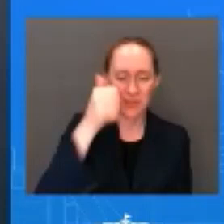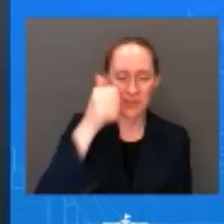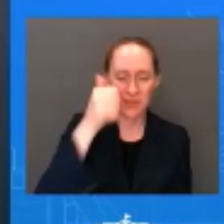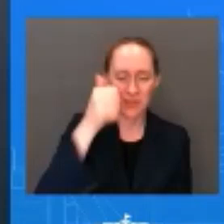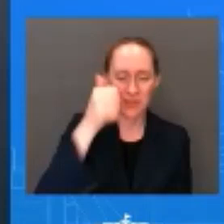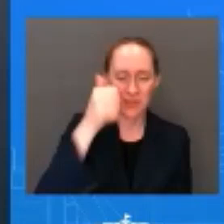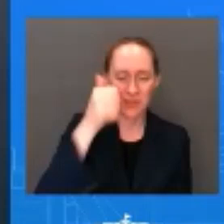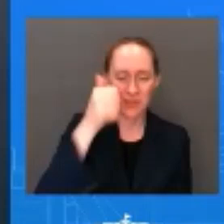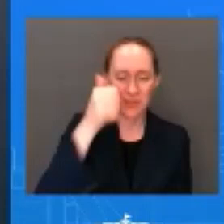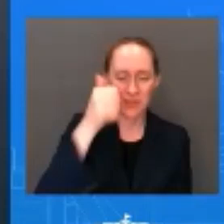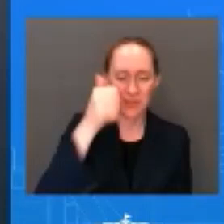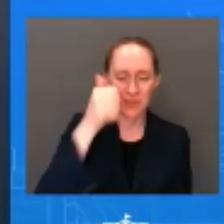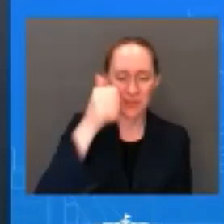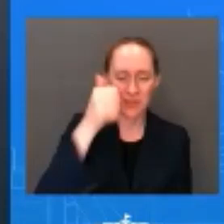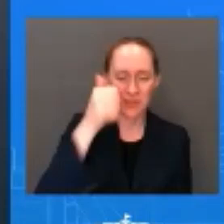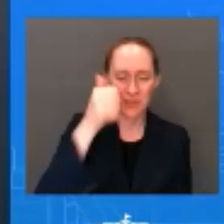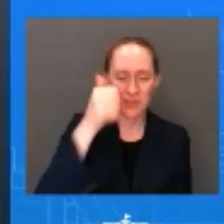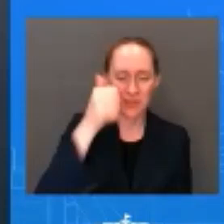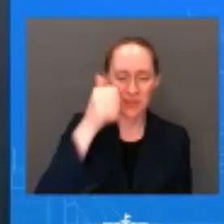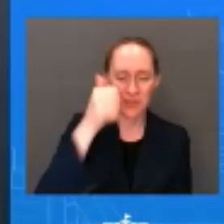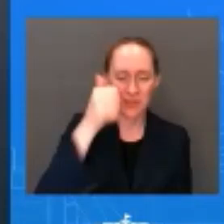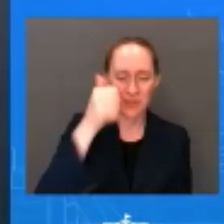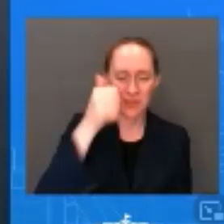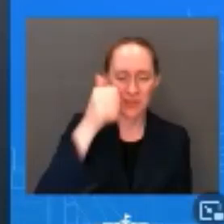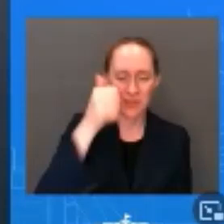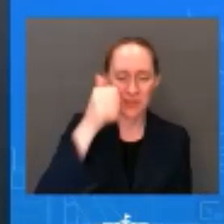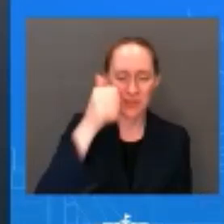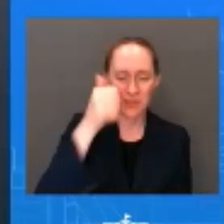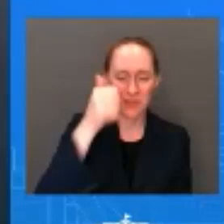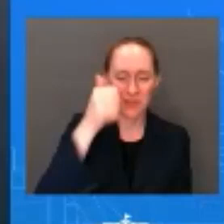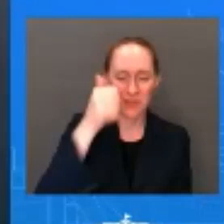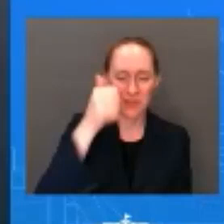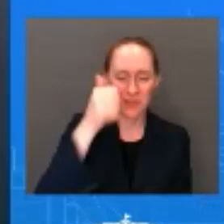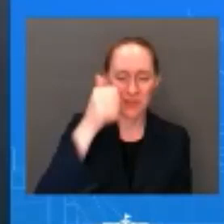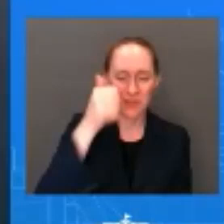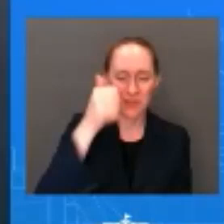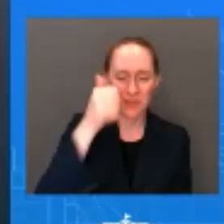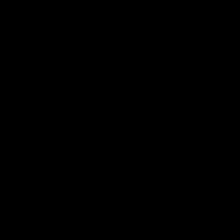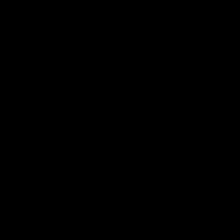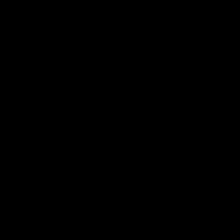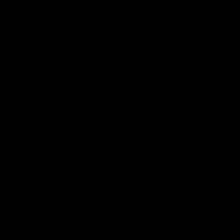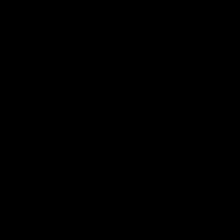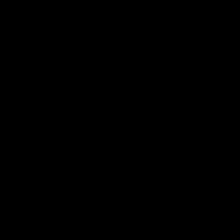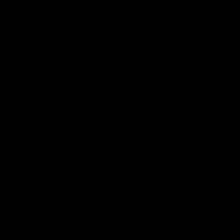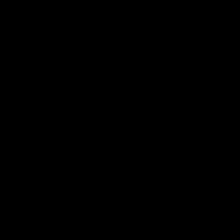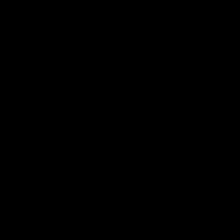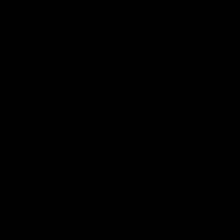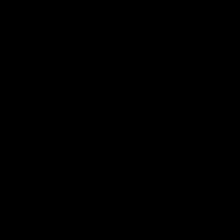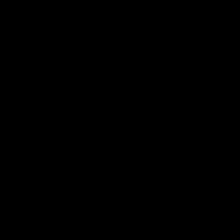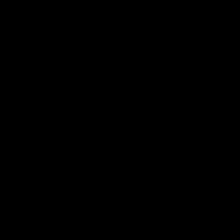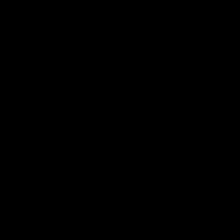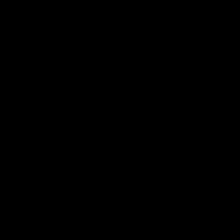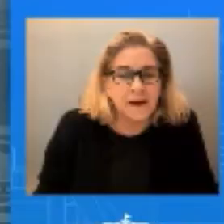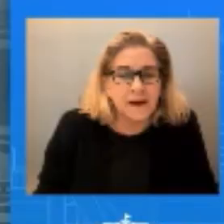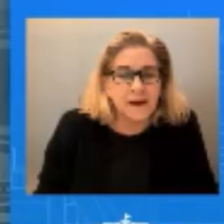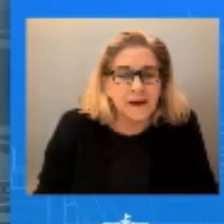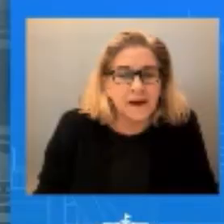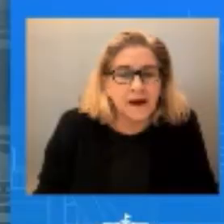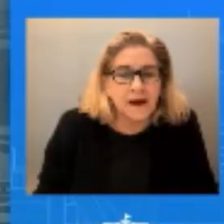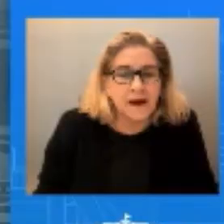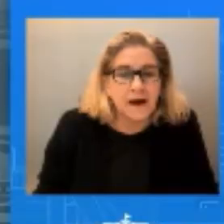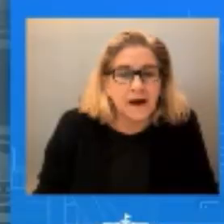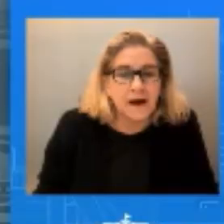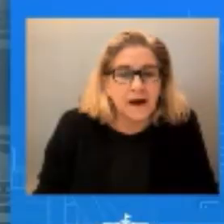else in between has not been my friend. That rhymed a little bit. I think that rhymed a little bit. Yes, counsel's